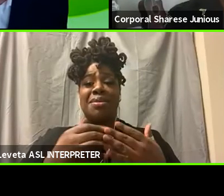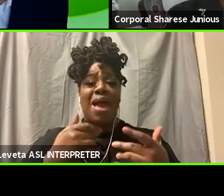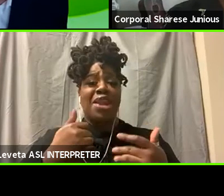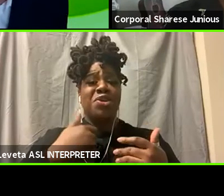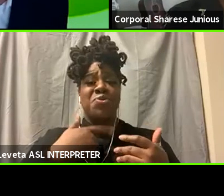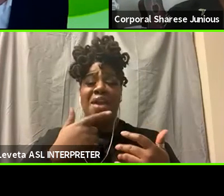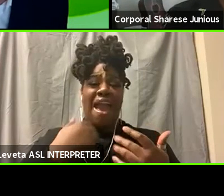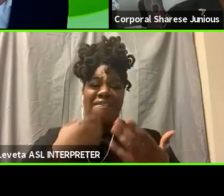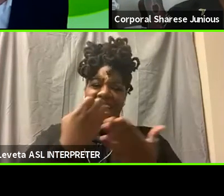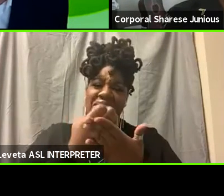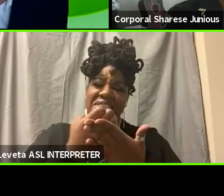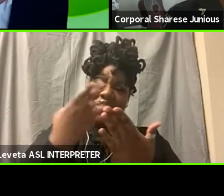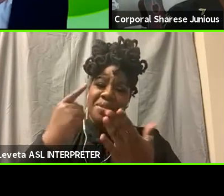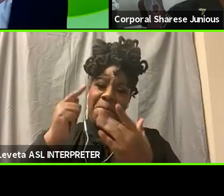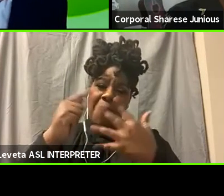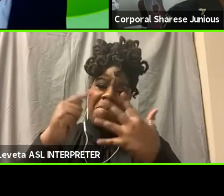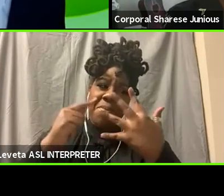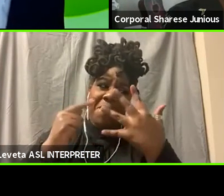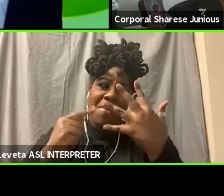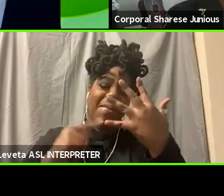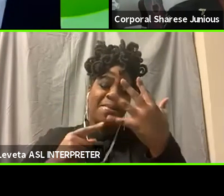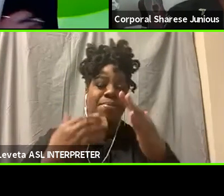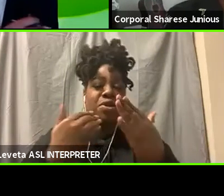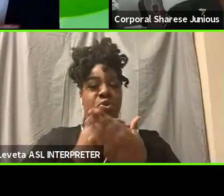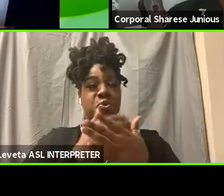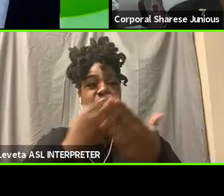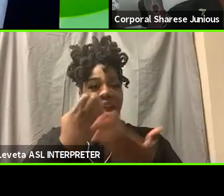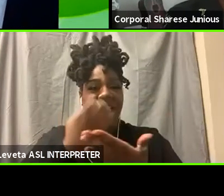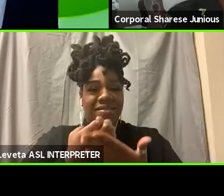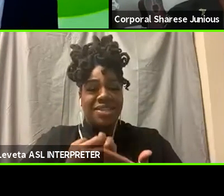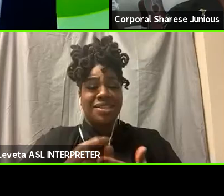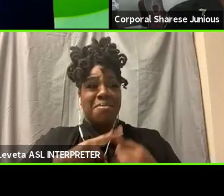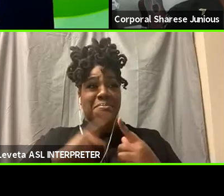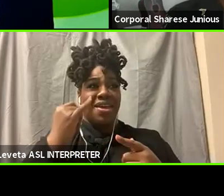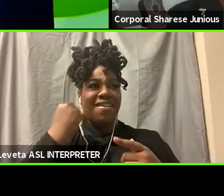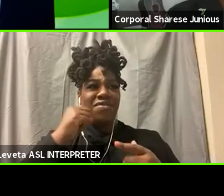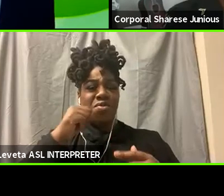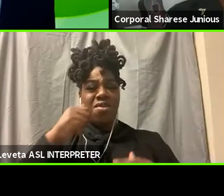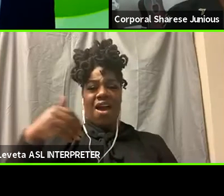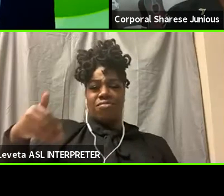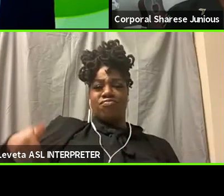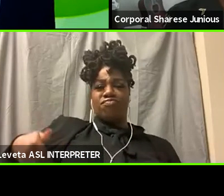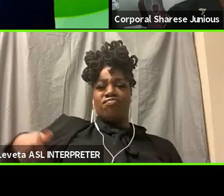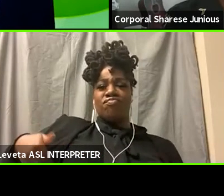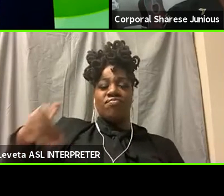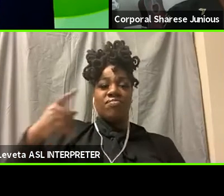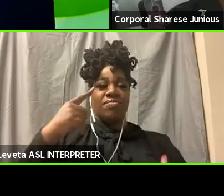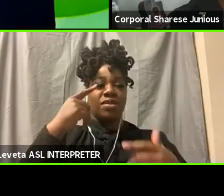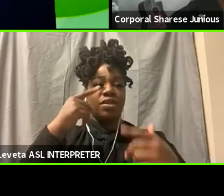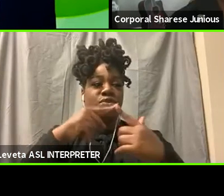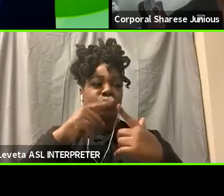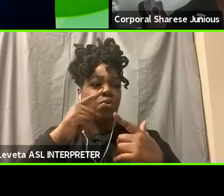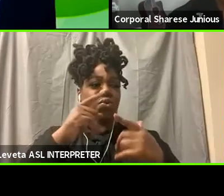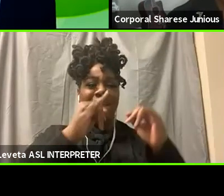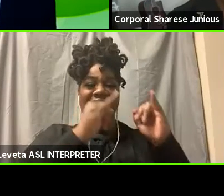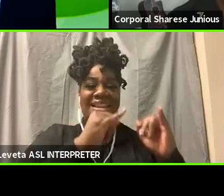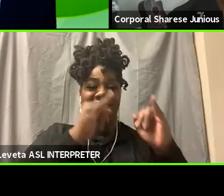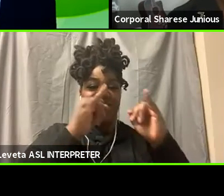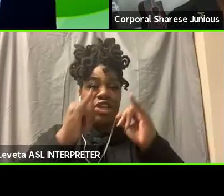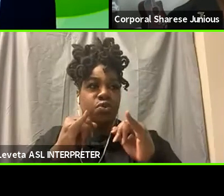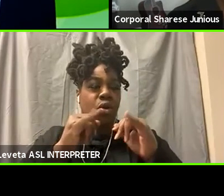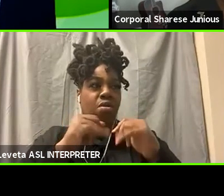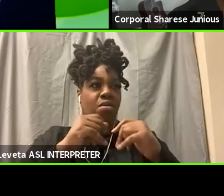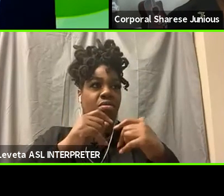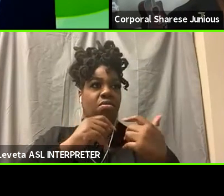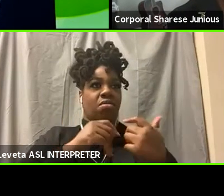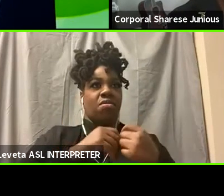but if you're not attuned, and that's important, but if you're not attuned to some of those dynamics at the individual level, at the classroom level, at